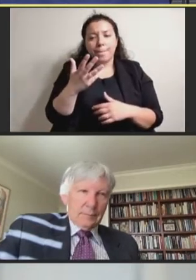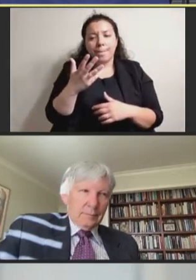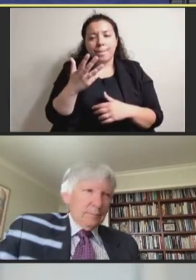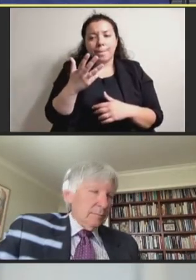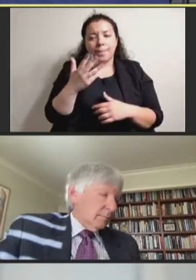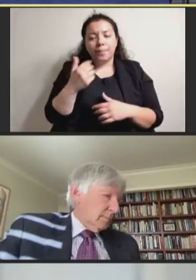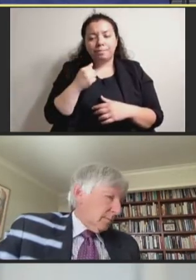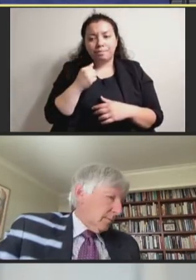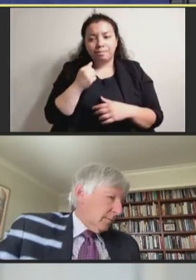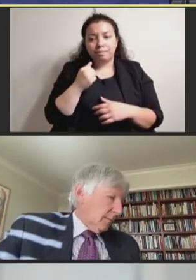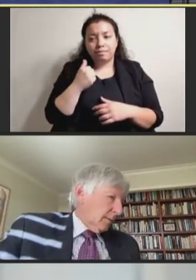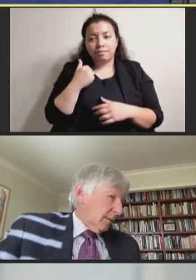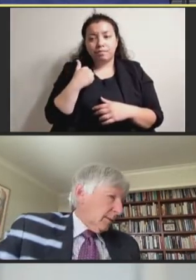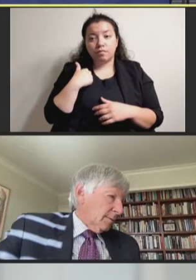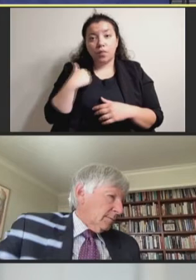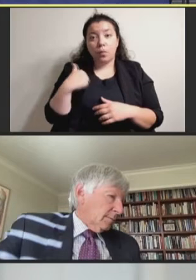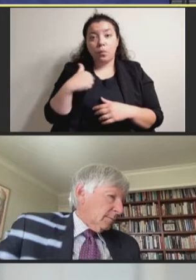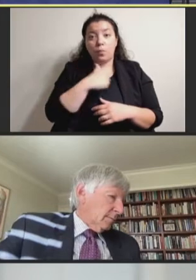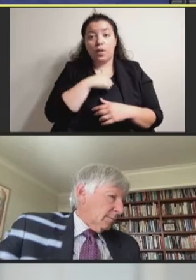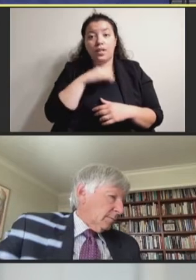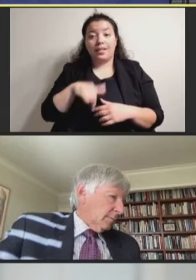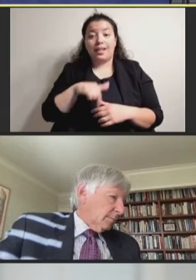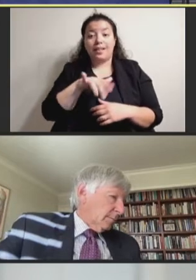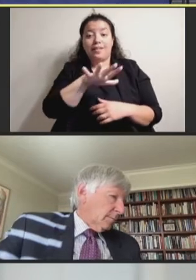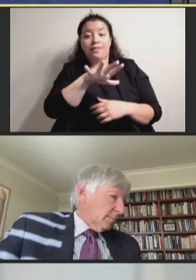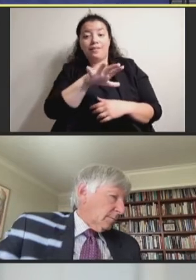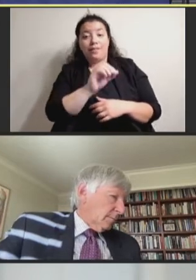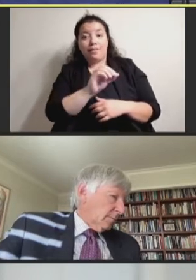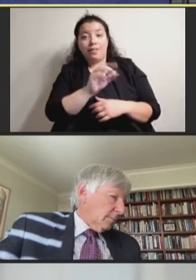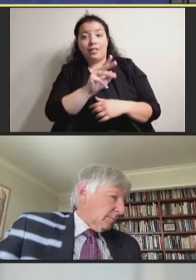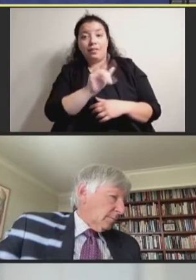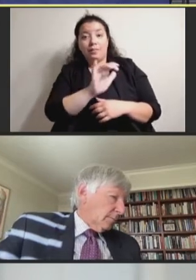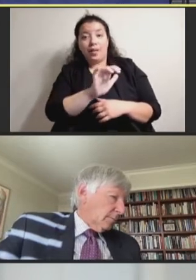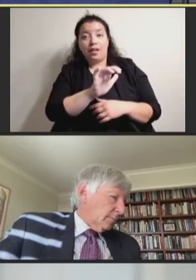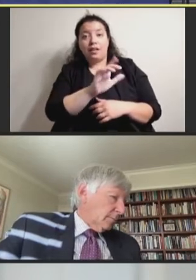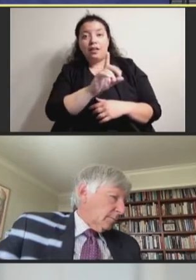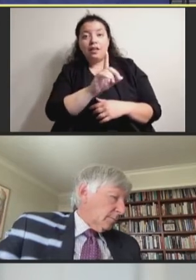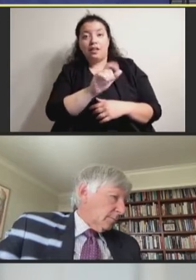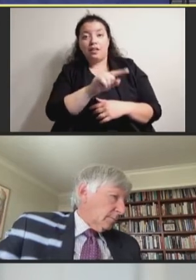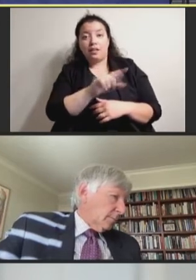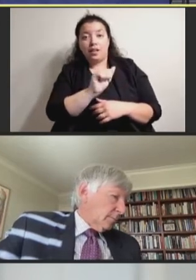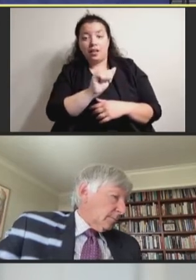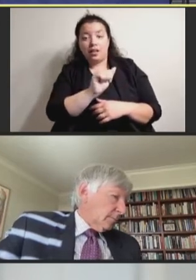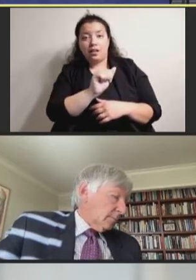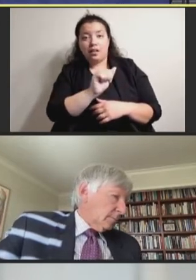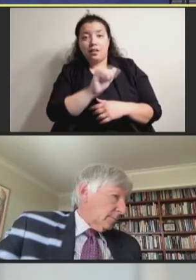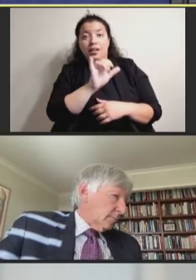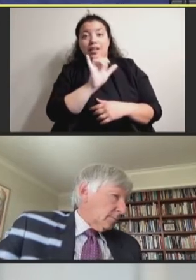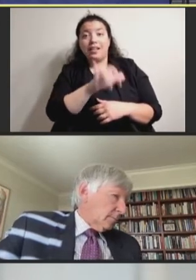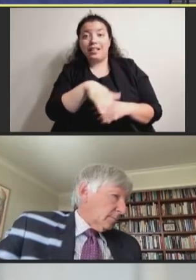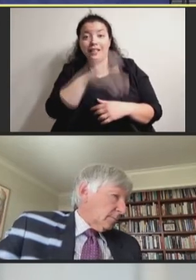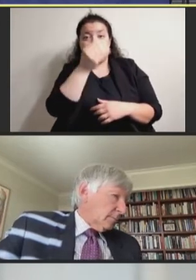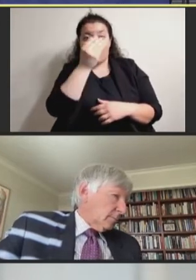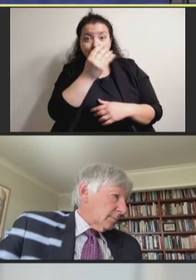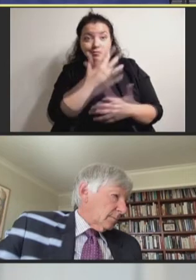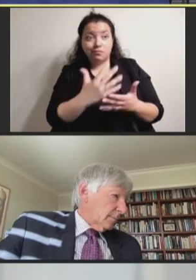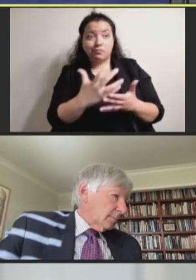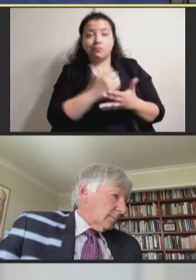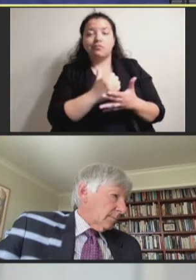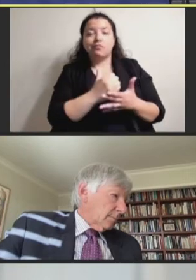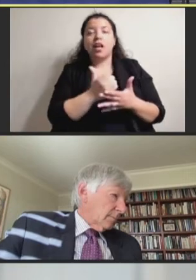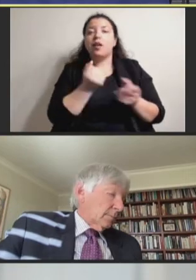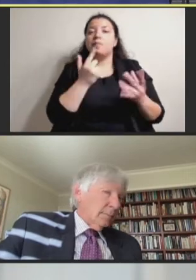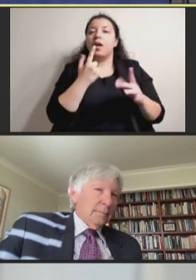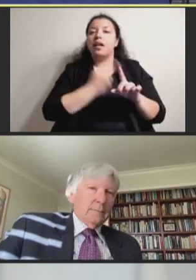we completed the 50 mic data several months later, and that data is just coming